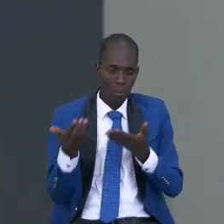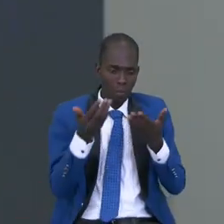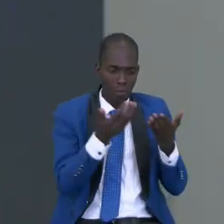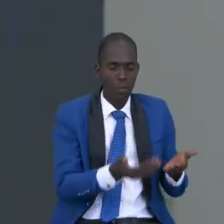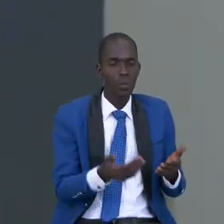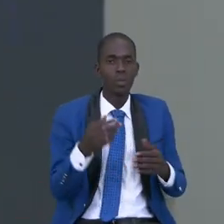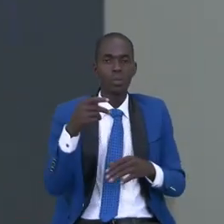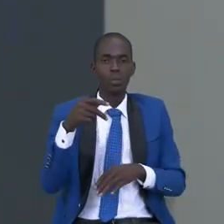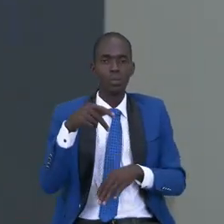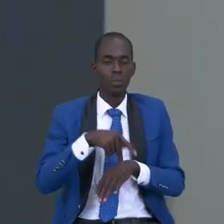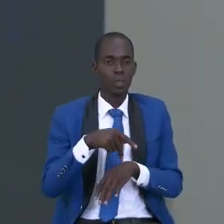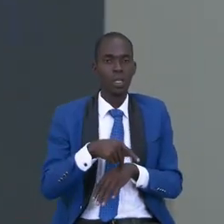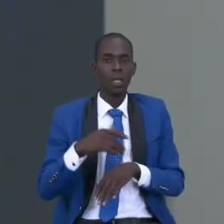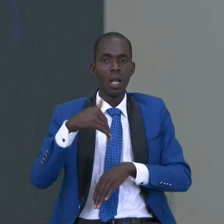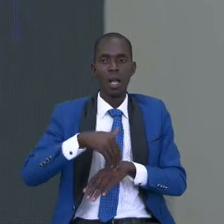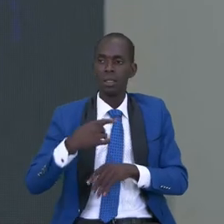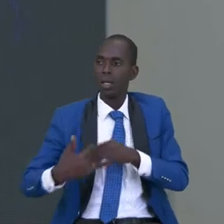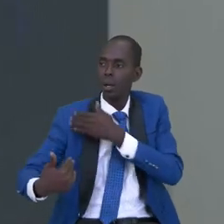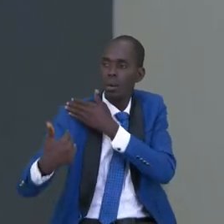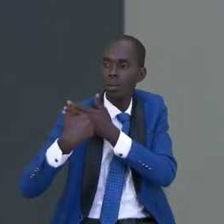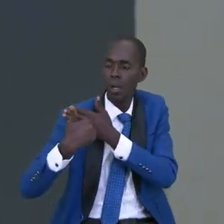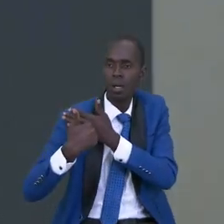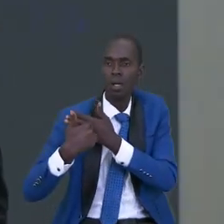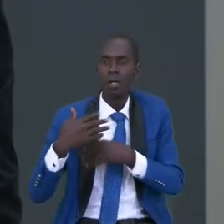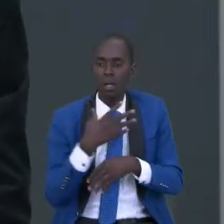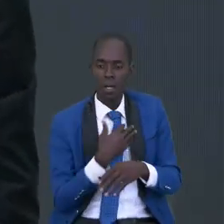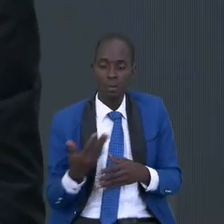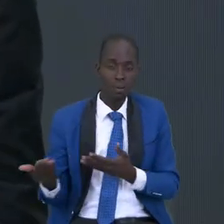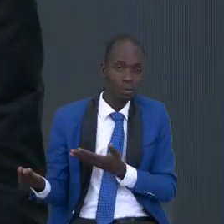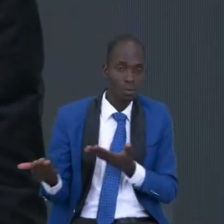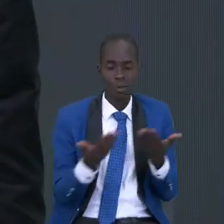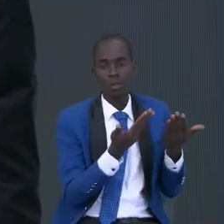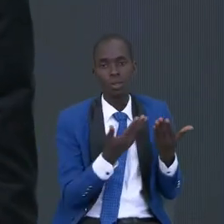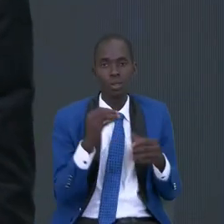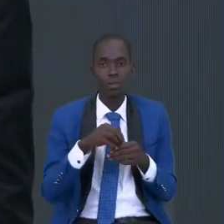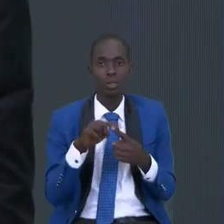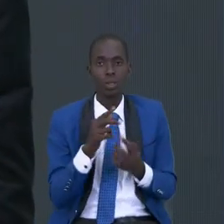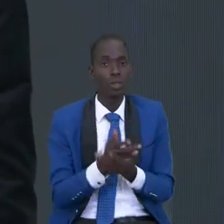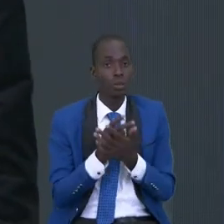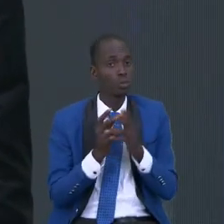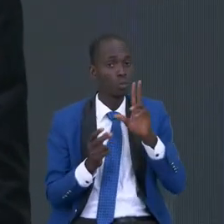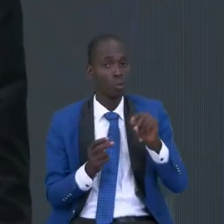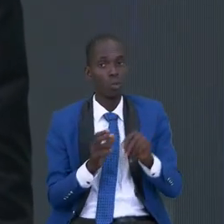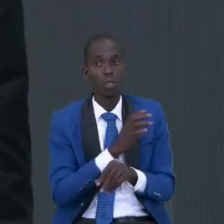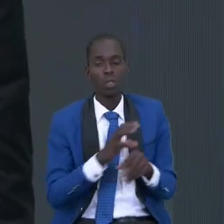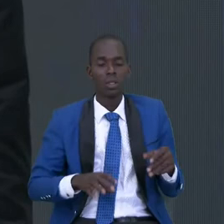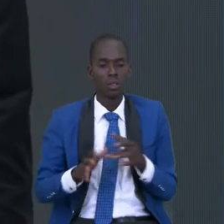and carried him to the ship. He pulled him up. He said, stand on the water. You can